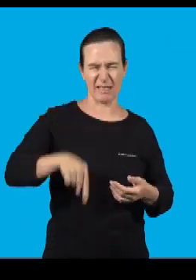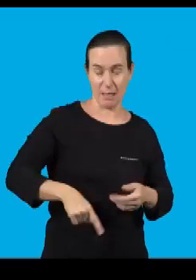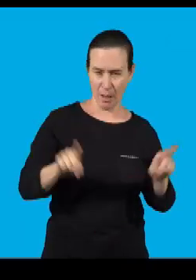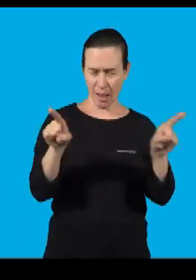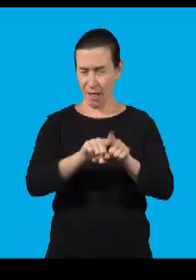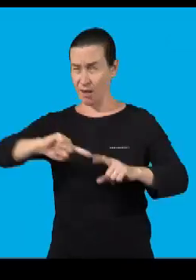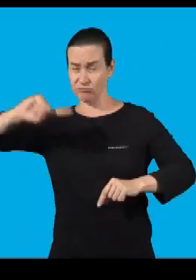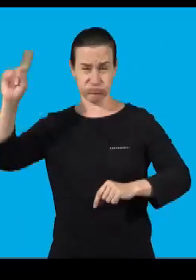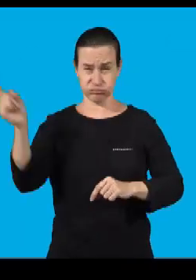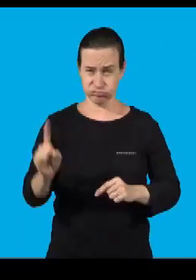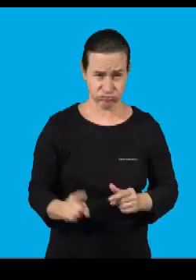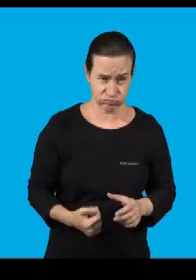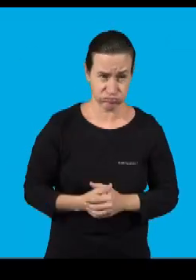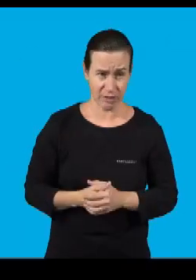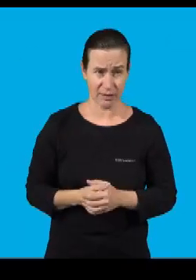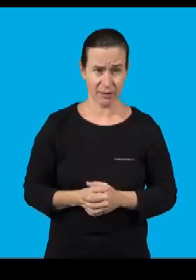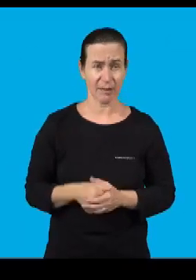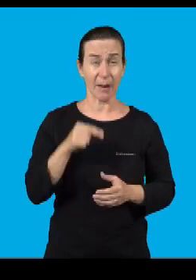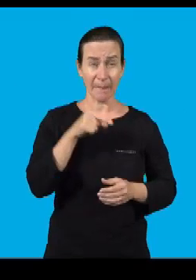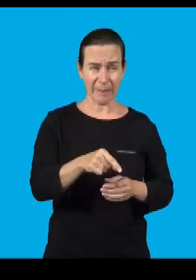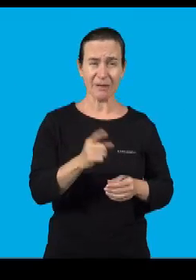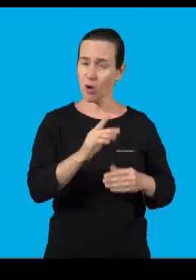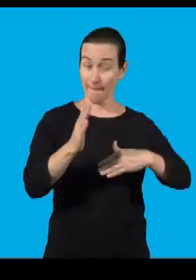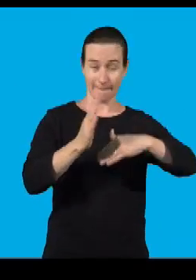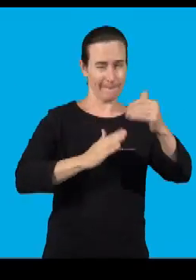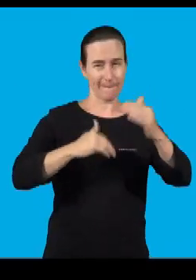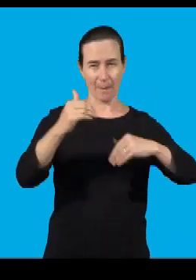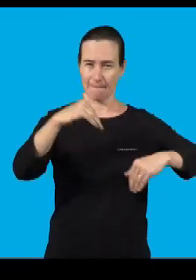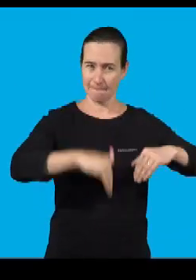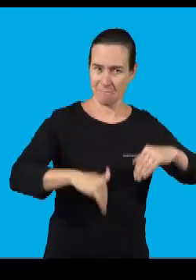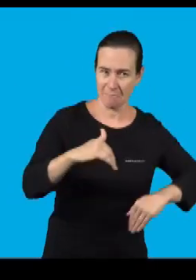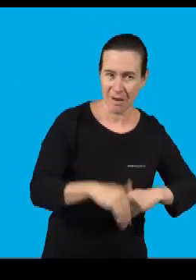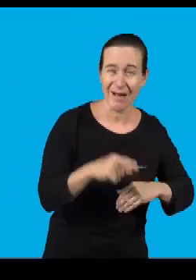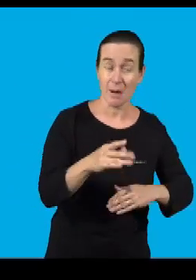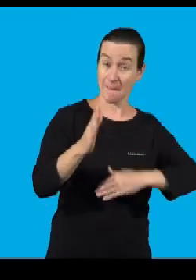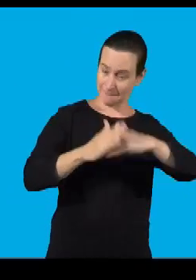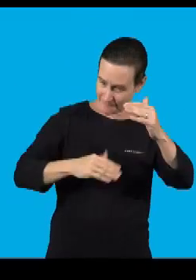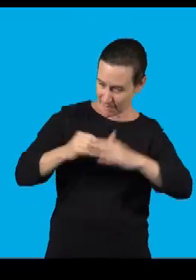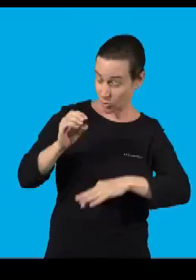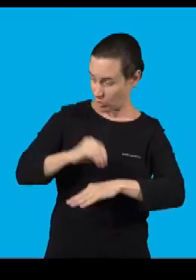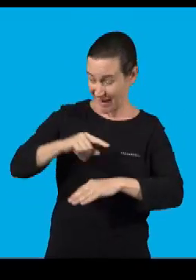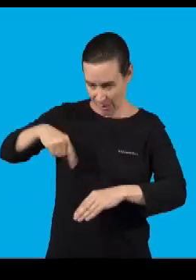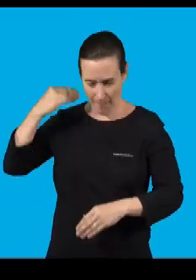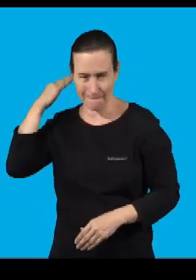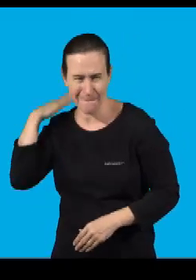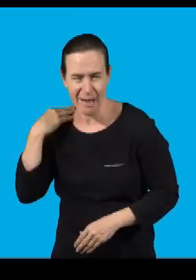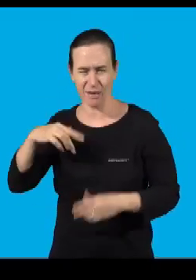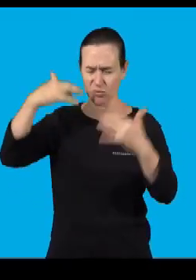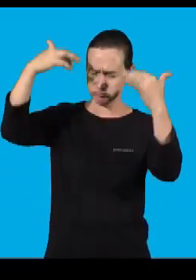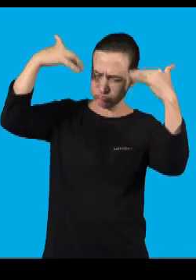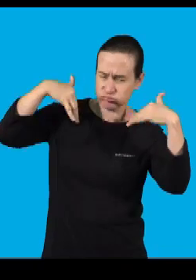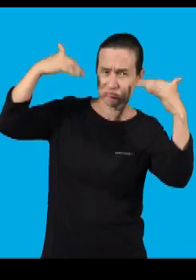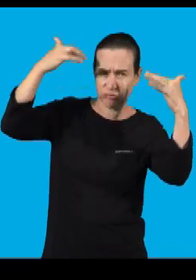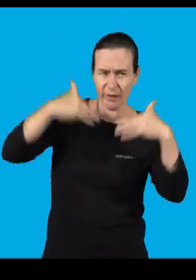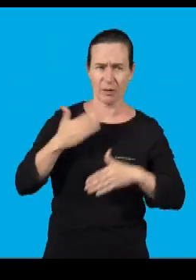rolling. But it's not built on the mines, he said. It is built on our backs, on our sweat, on our labor.